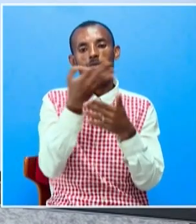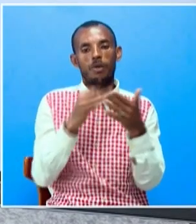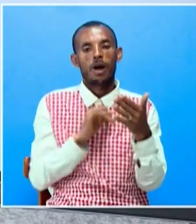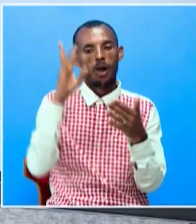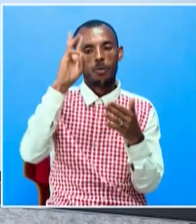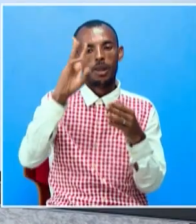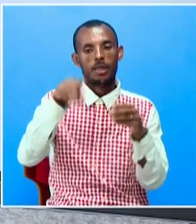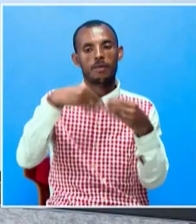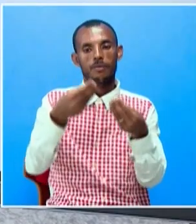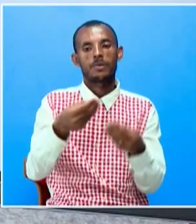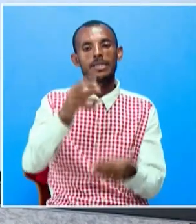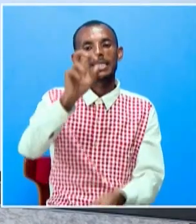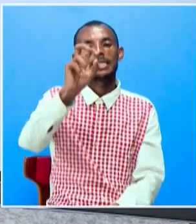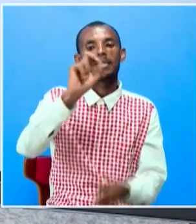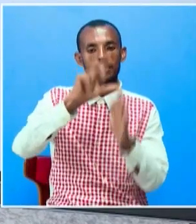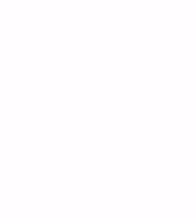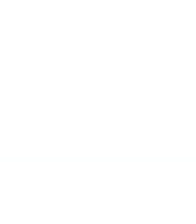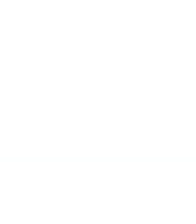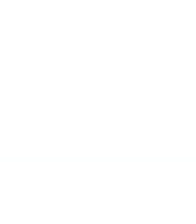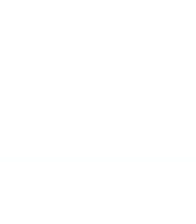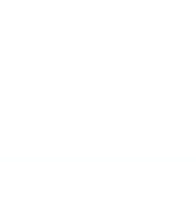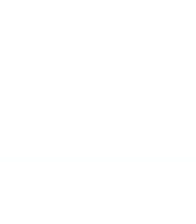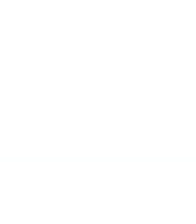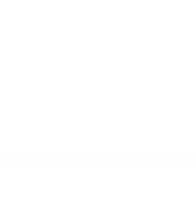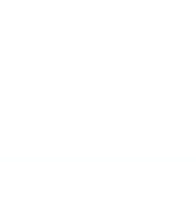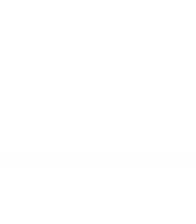give you 30 seconds for this.